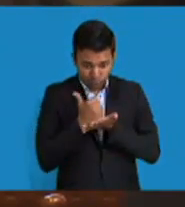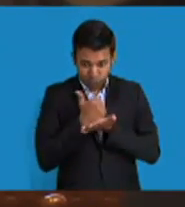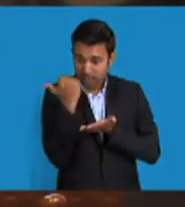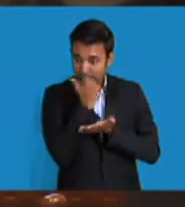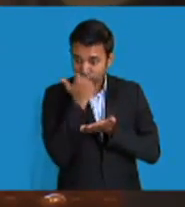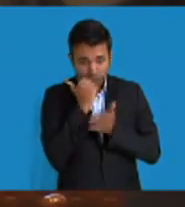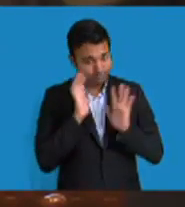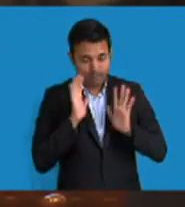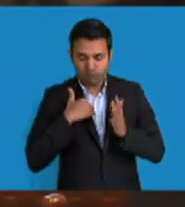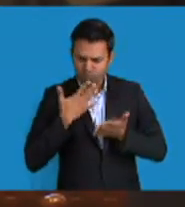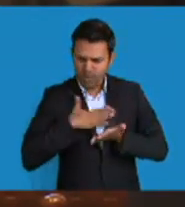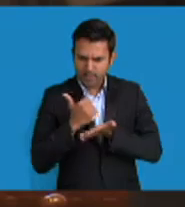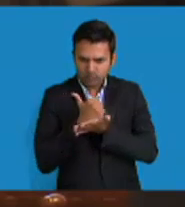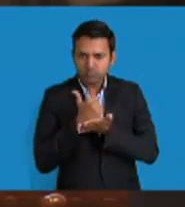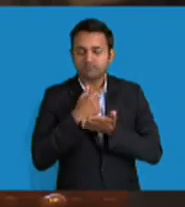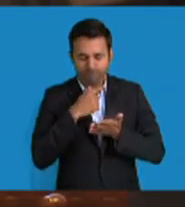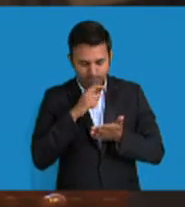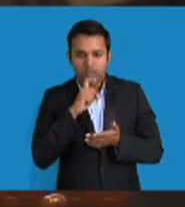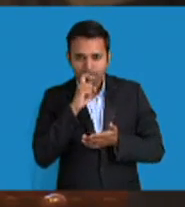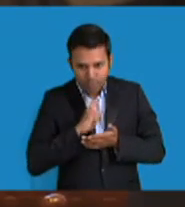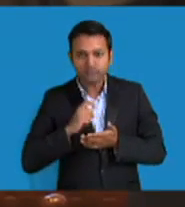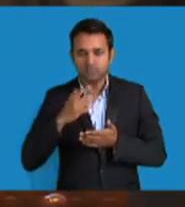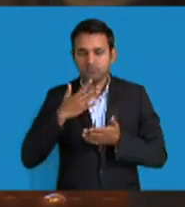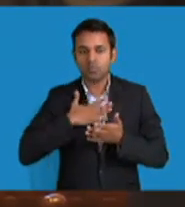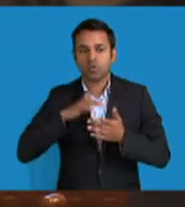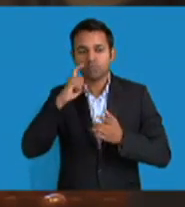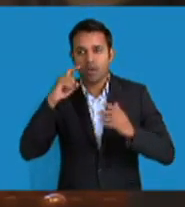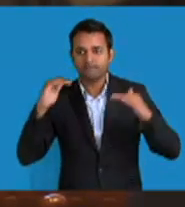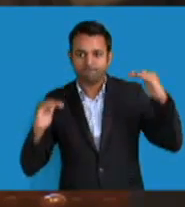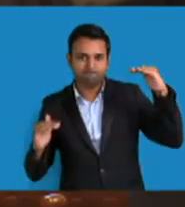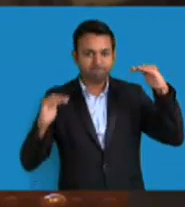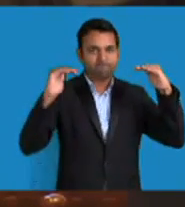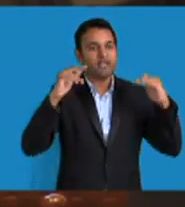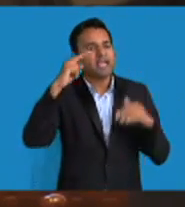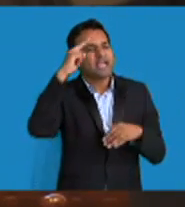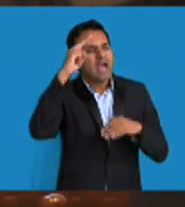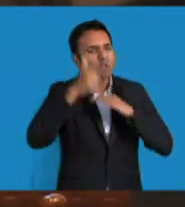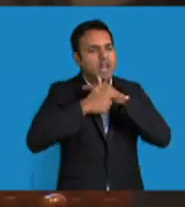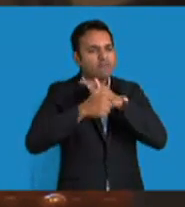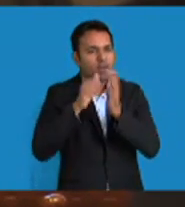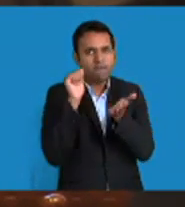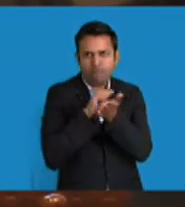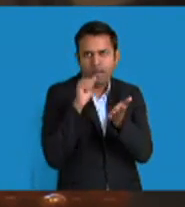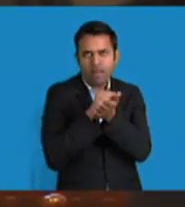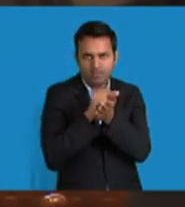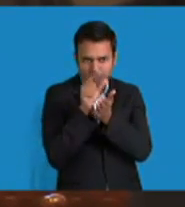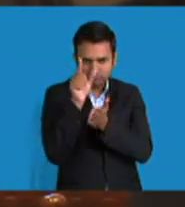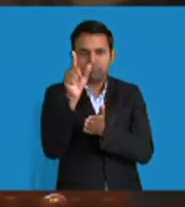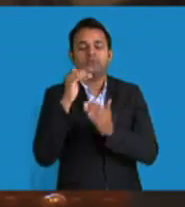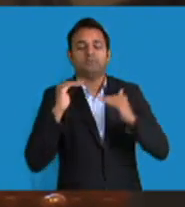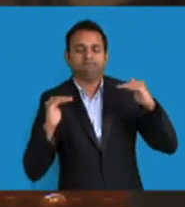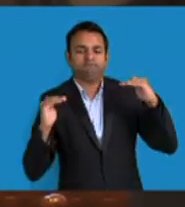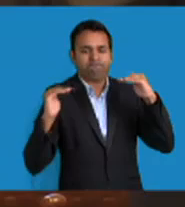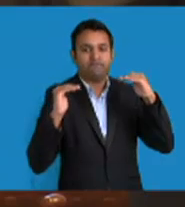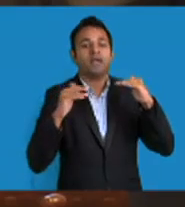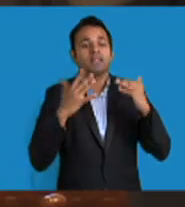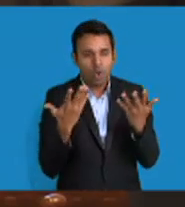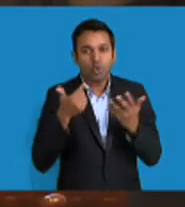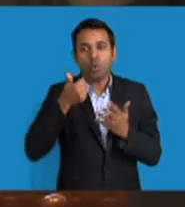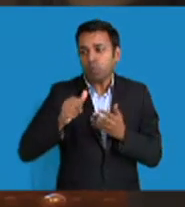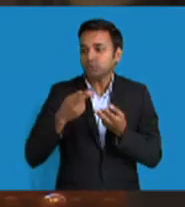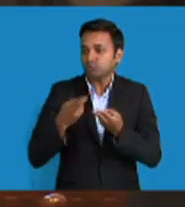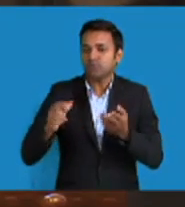level in the conservation and sustainable use of the oceans, seas, and marine resources for sustainable